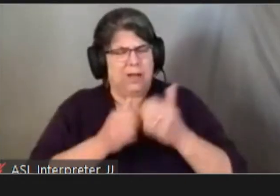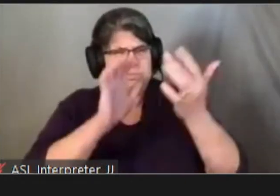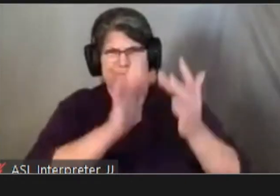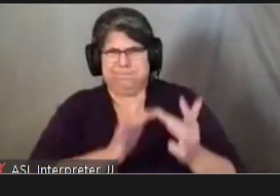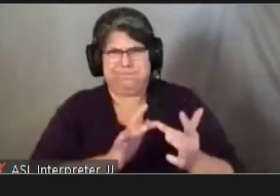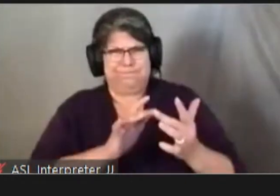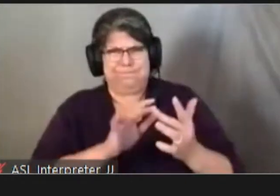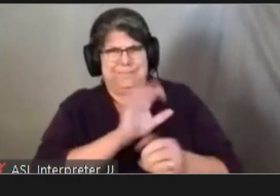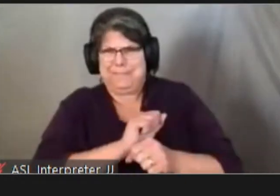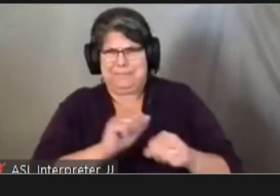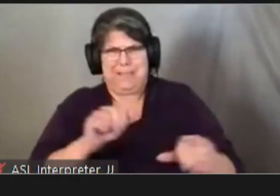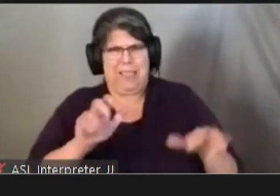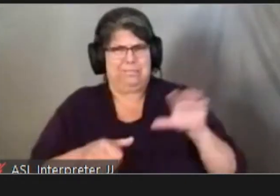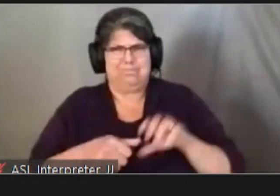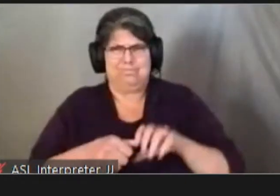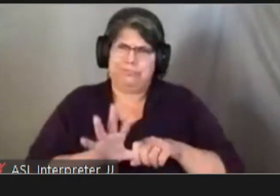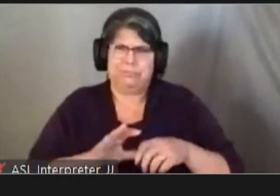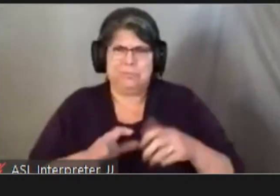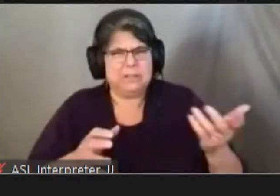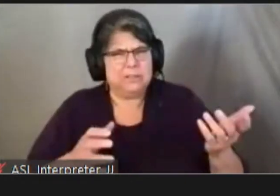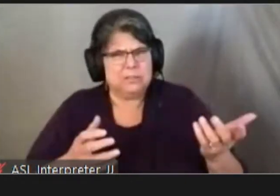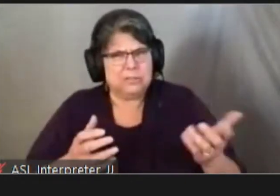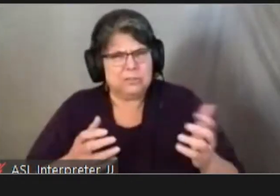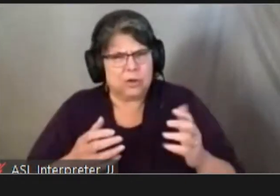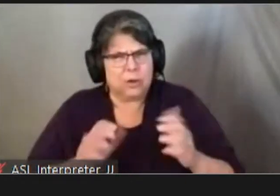scheduling for COVID testing.